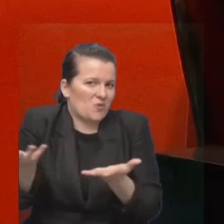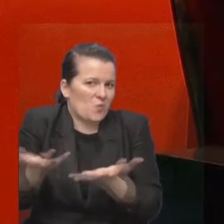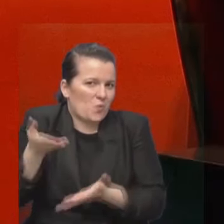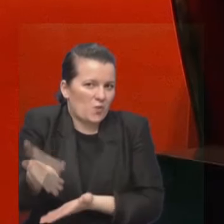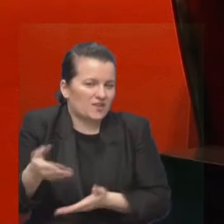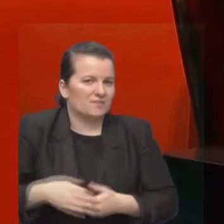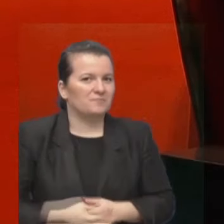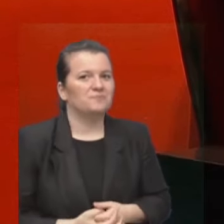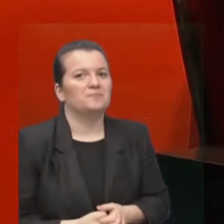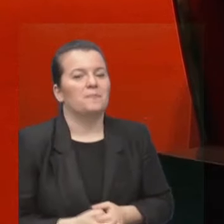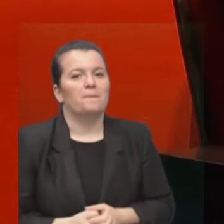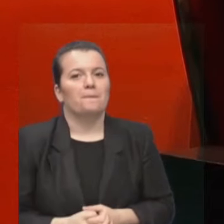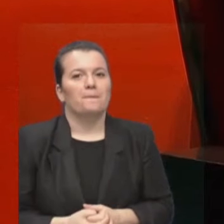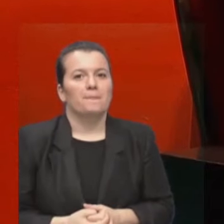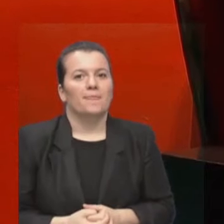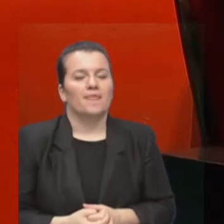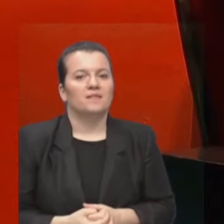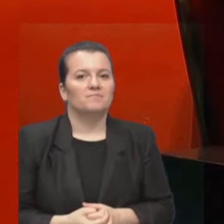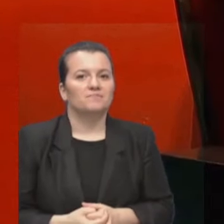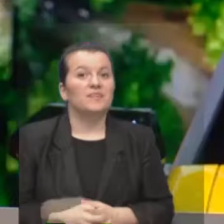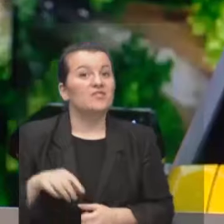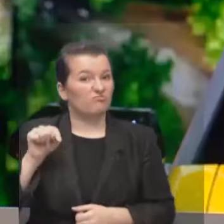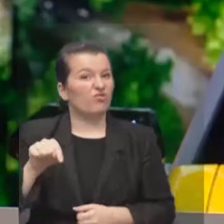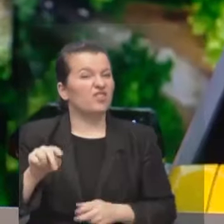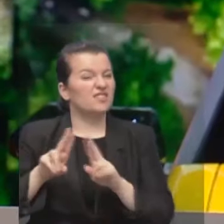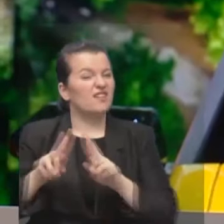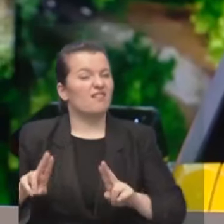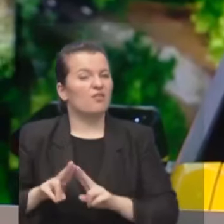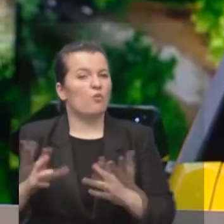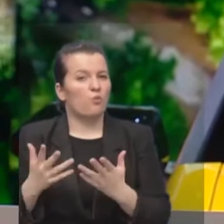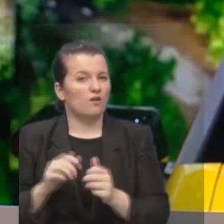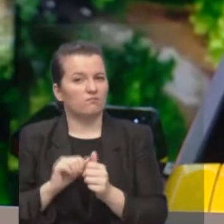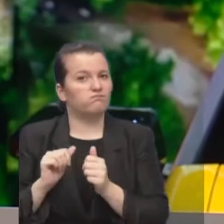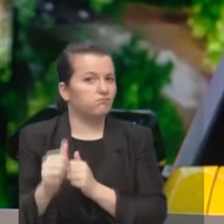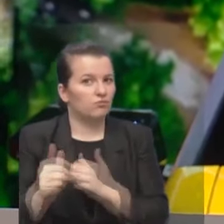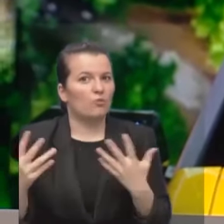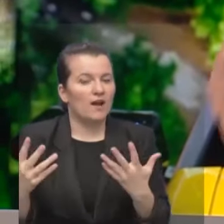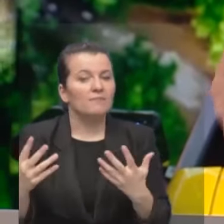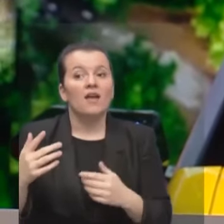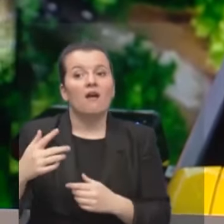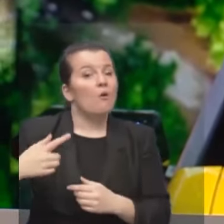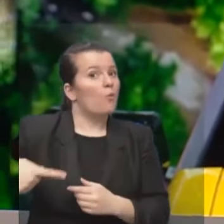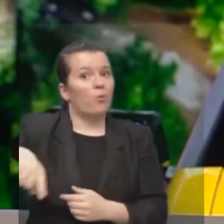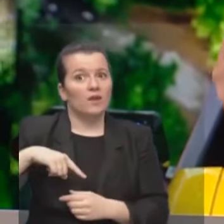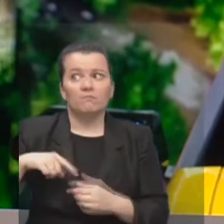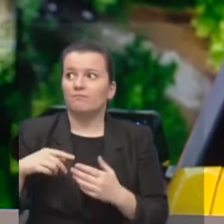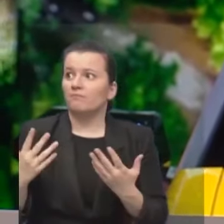that Renault's advantage there is that with e-tech, we can, of course,